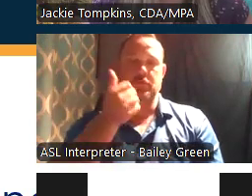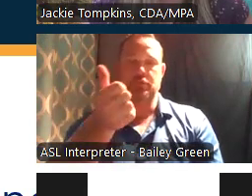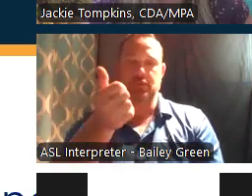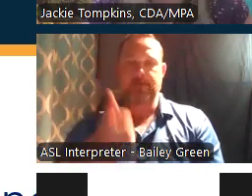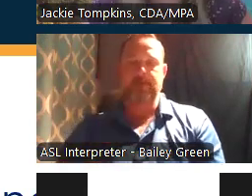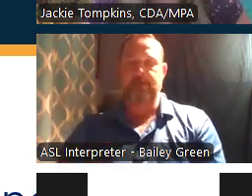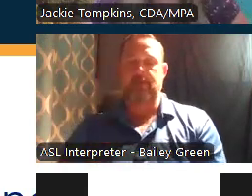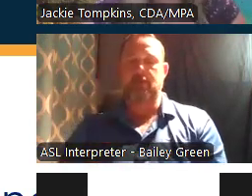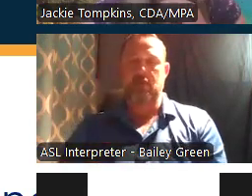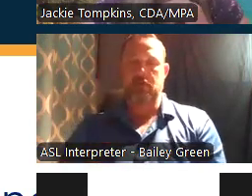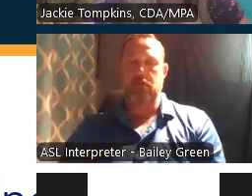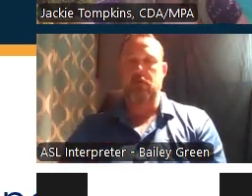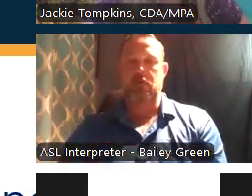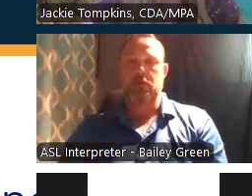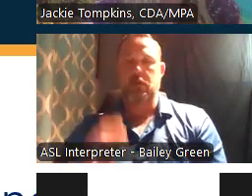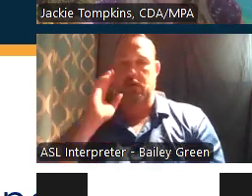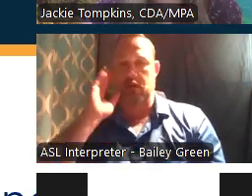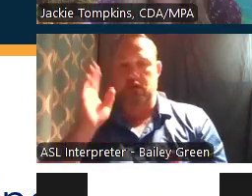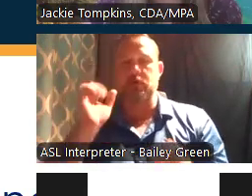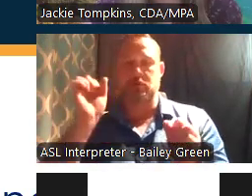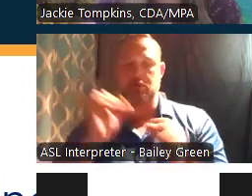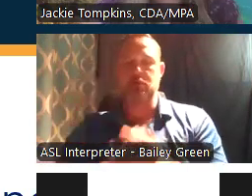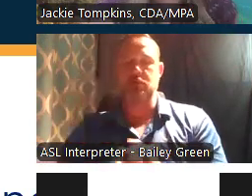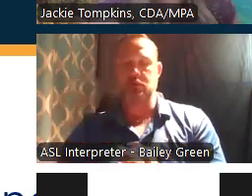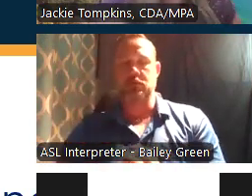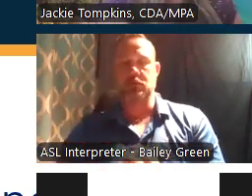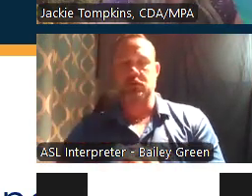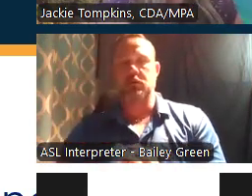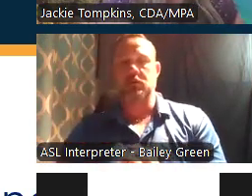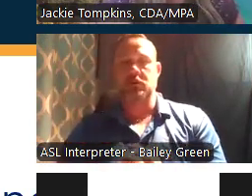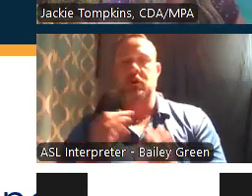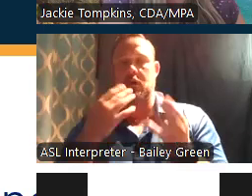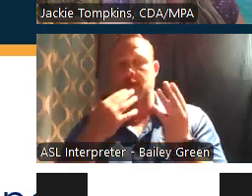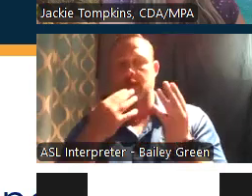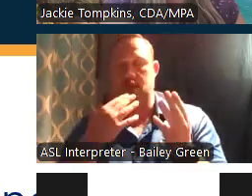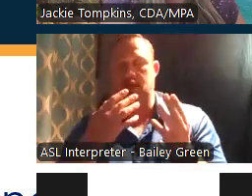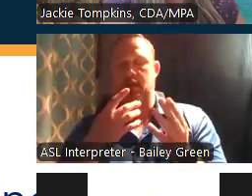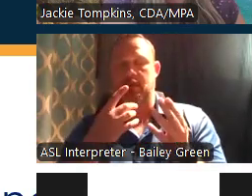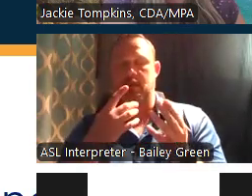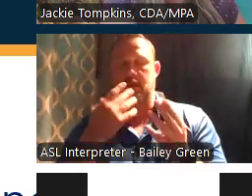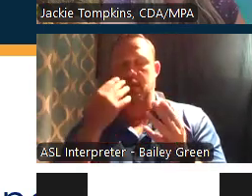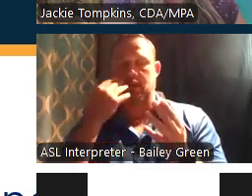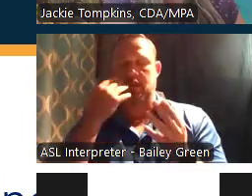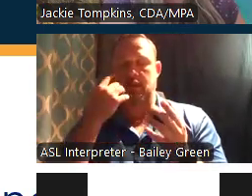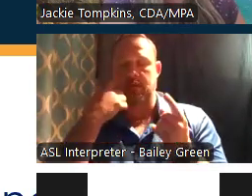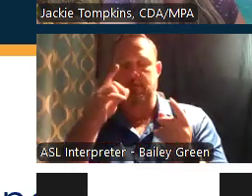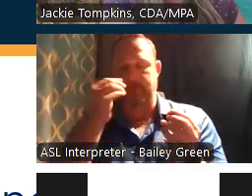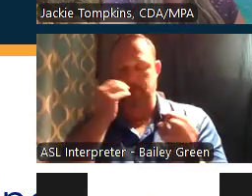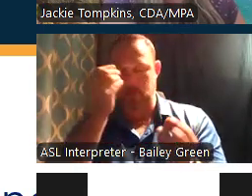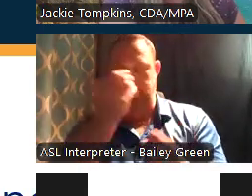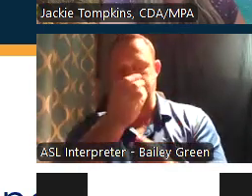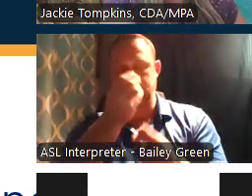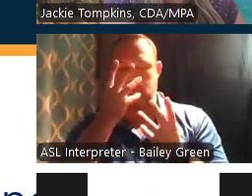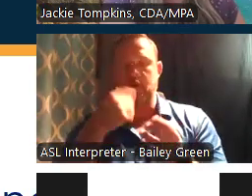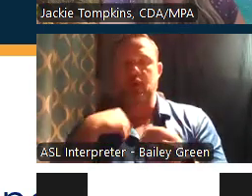as well. Hi, Kevin. Hi, can you hear me? Yes. Oh, thanks. And thanks for this. This is very informative. I work in